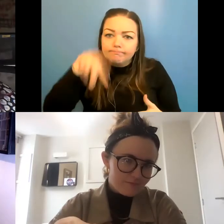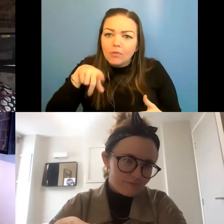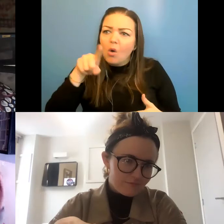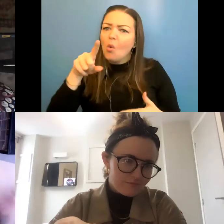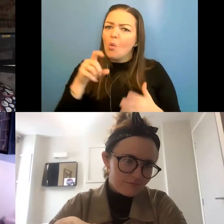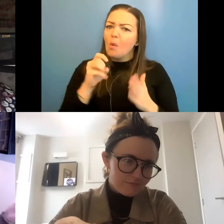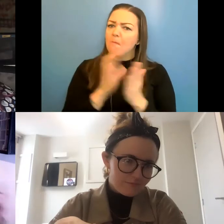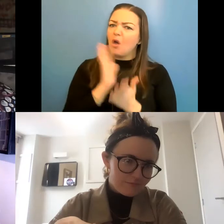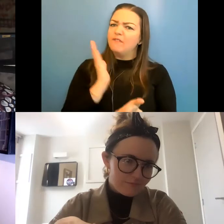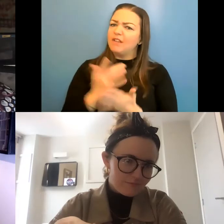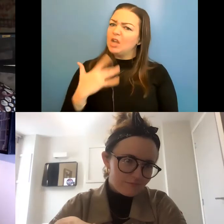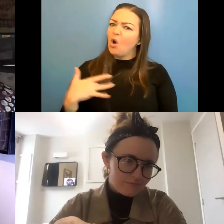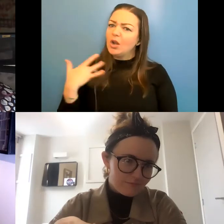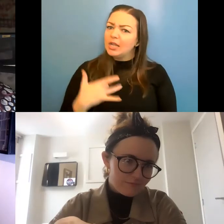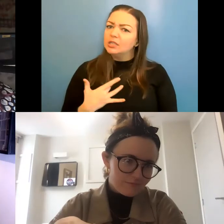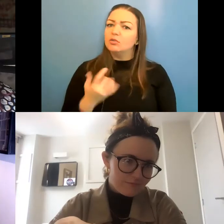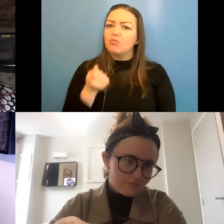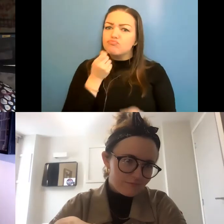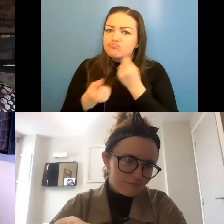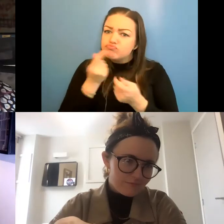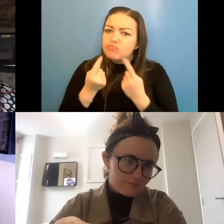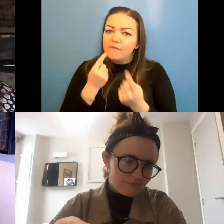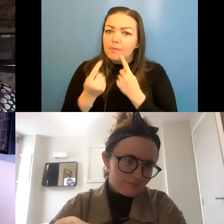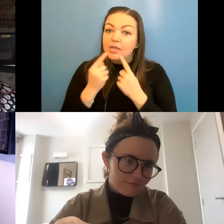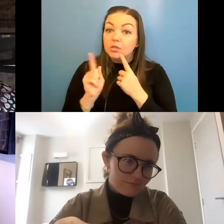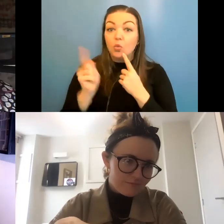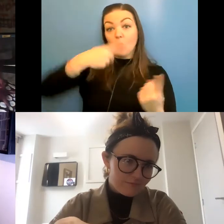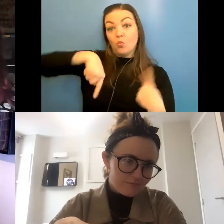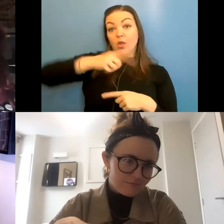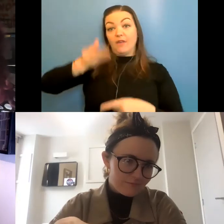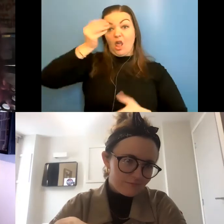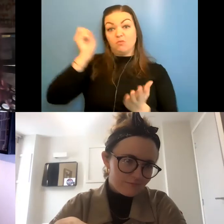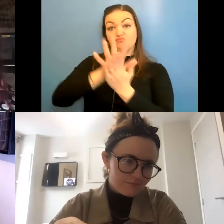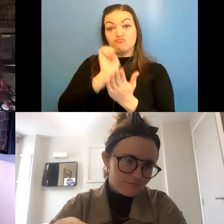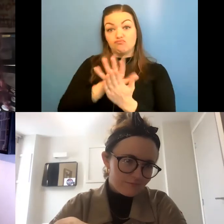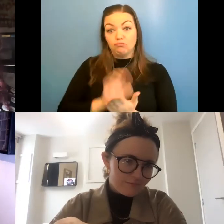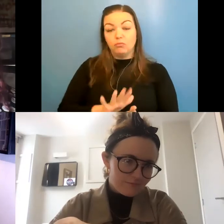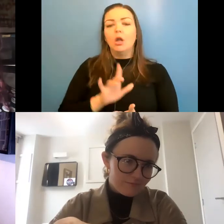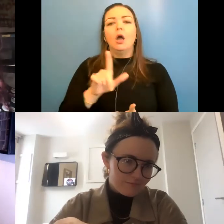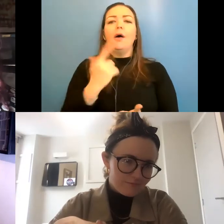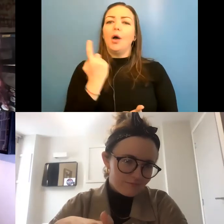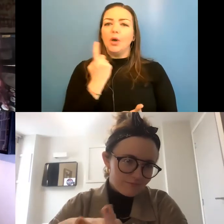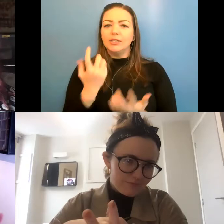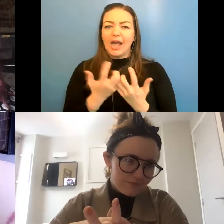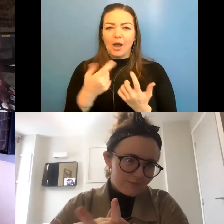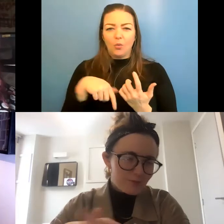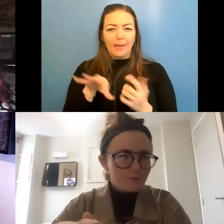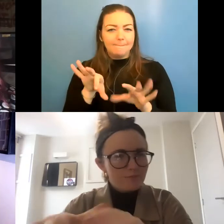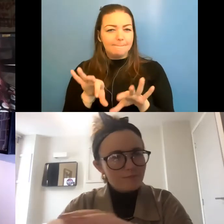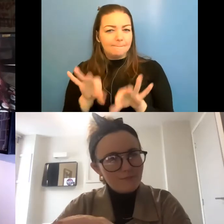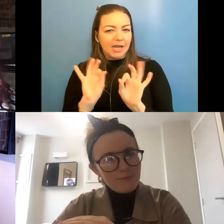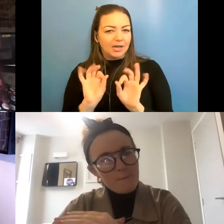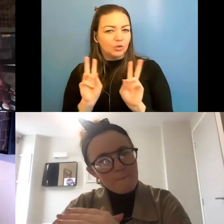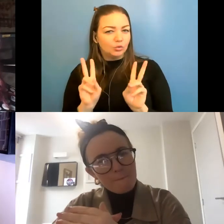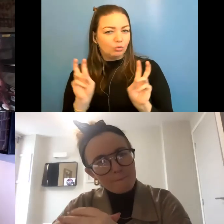about things that are difficult, things that we've learned. And I just wondered how we choose what to write about, or whether we ever get any